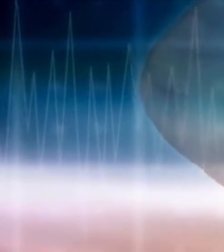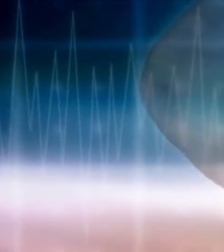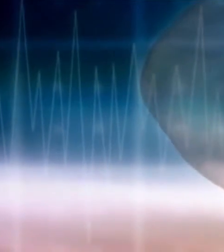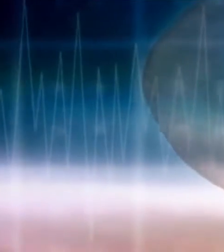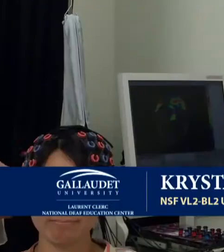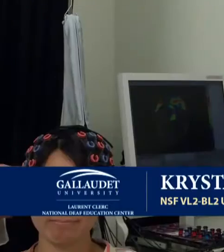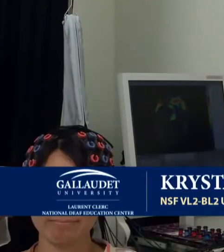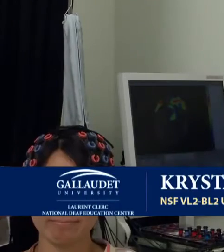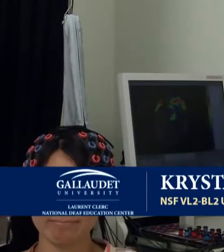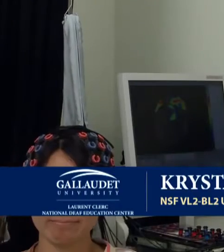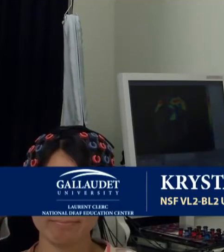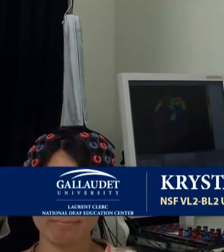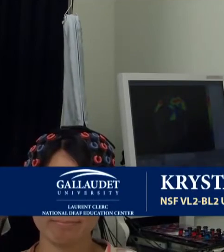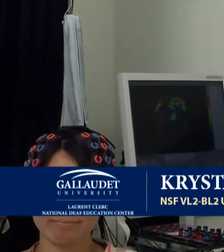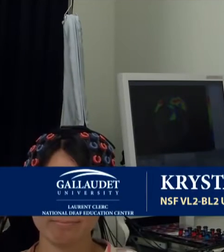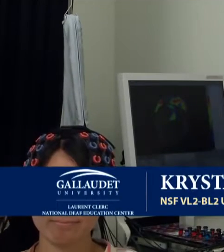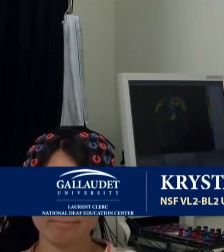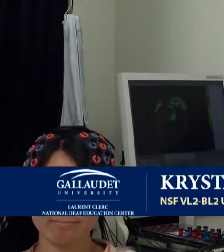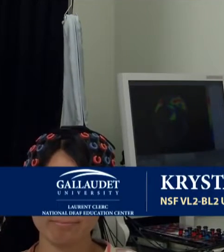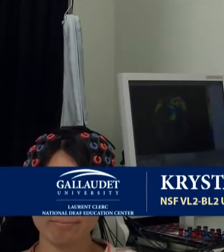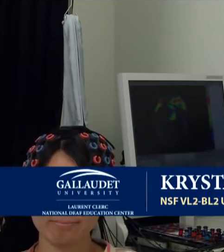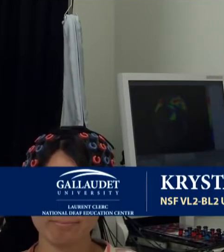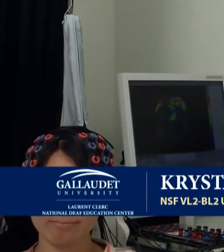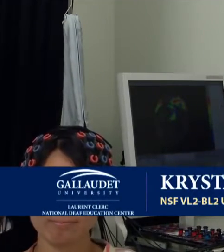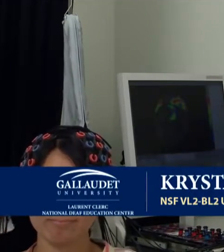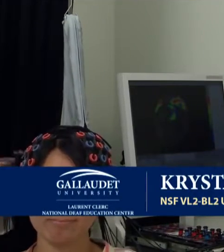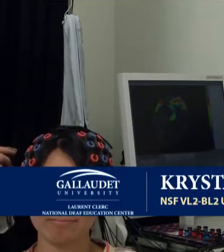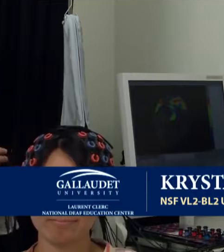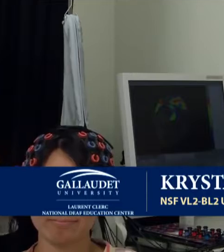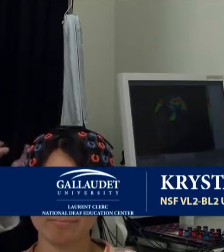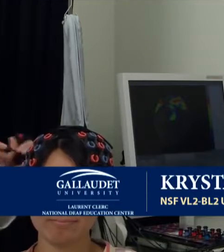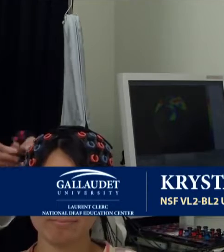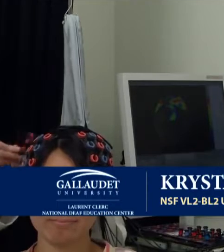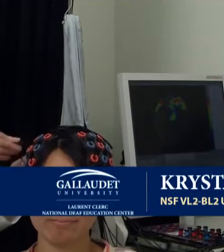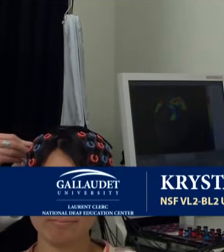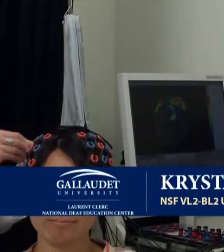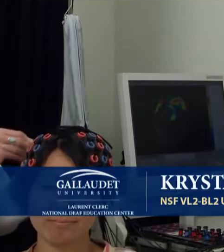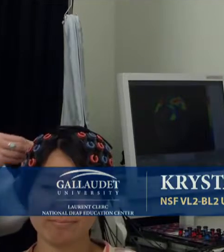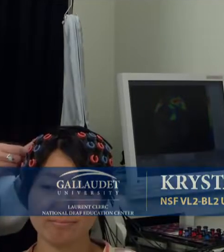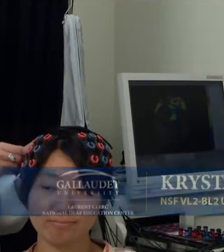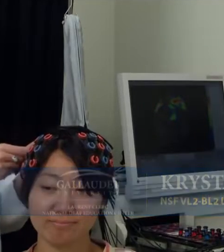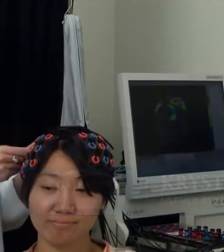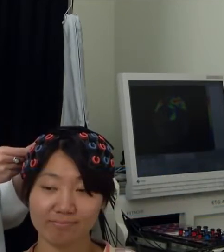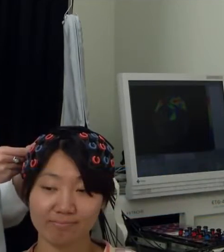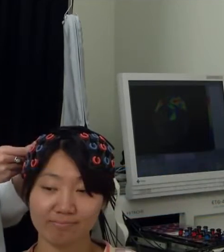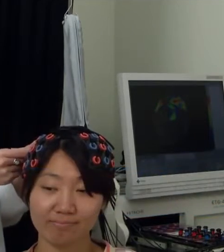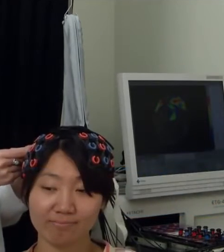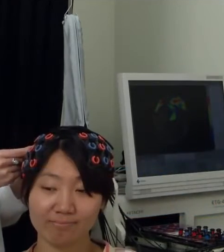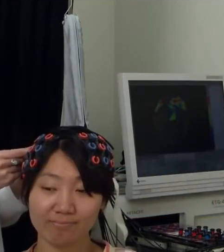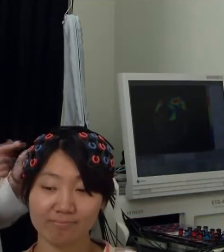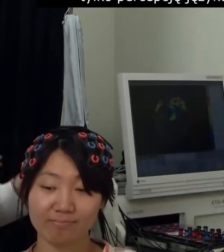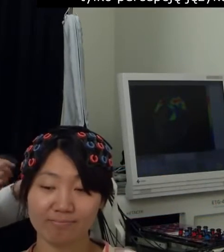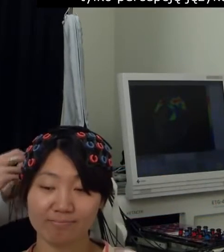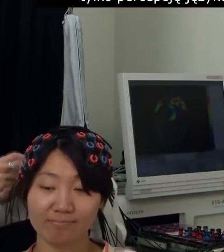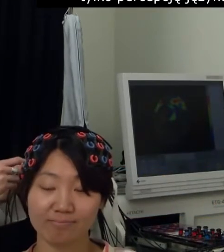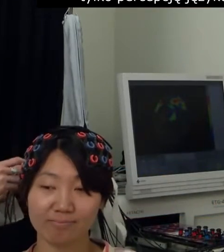language. The FNIRS helps us to understand how the brain processes language, whether it is spoken or sign language.